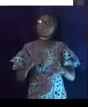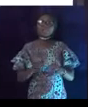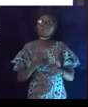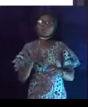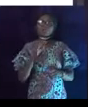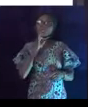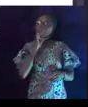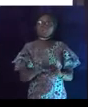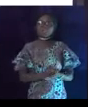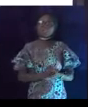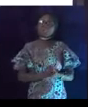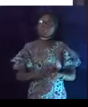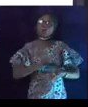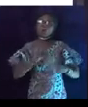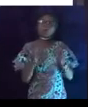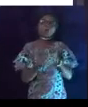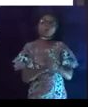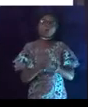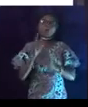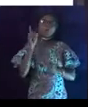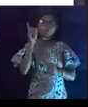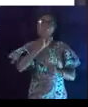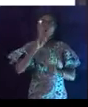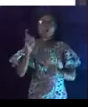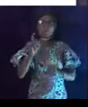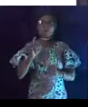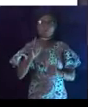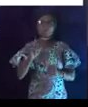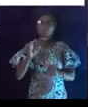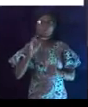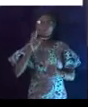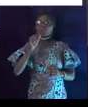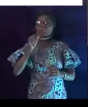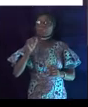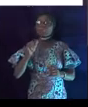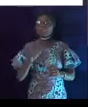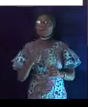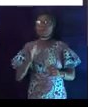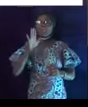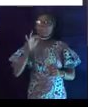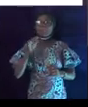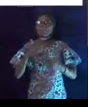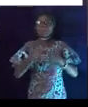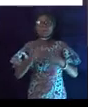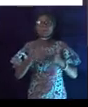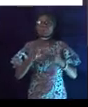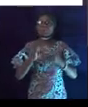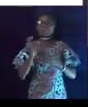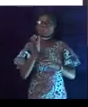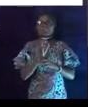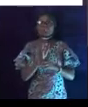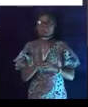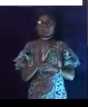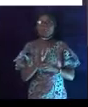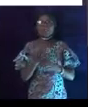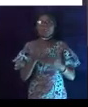together, then you will have no problem, my friend. Now, so let's look at the application of